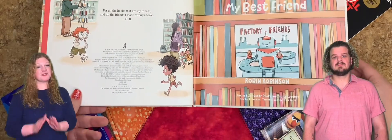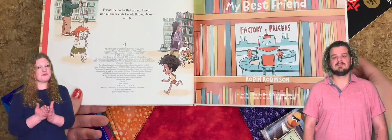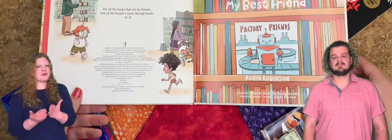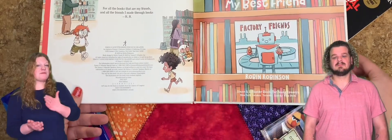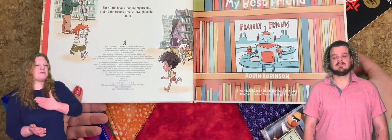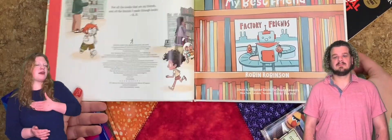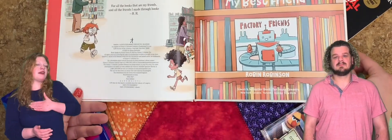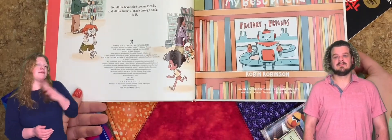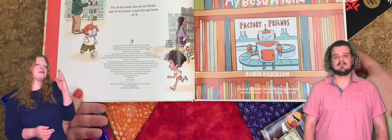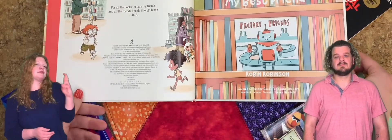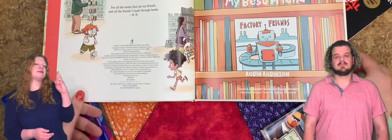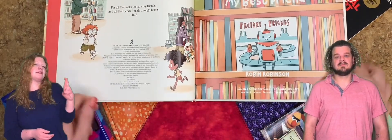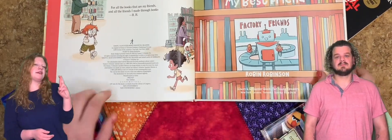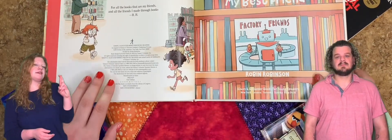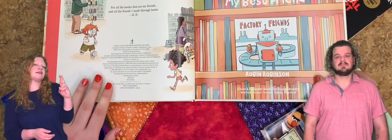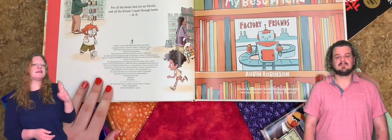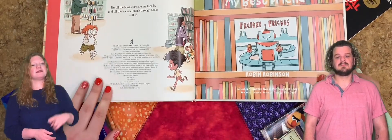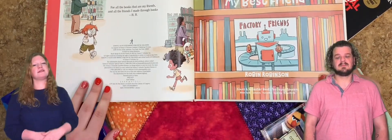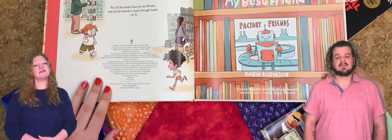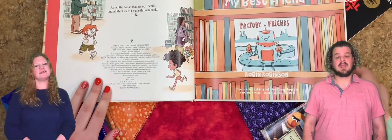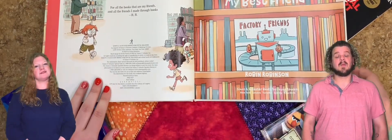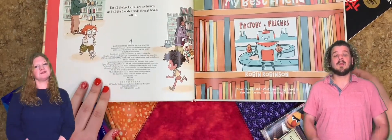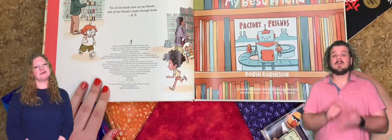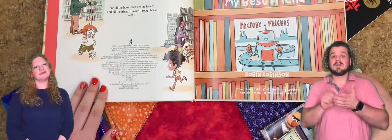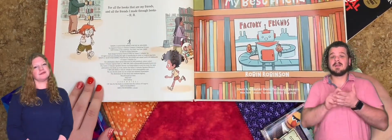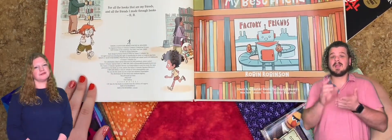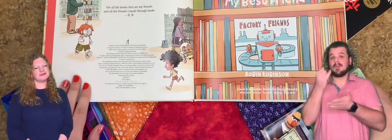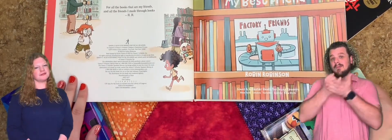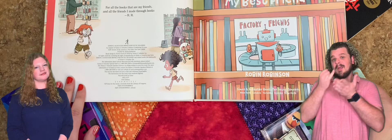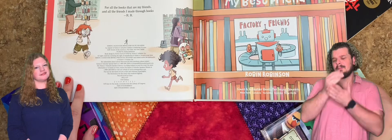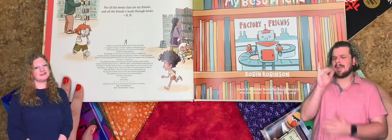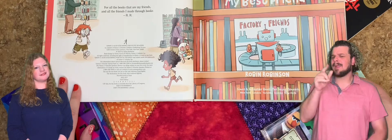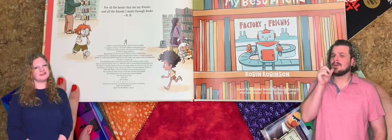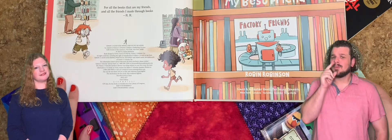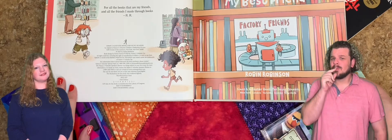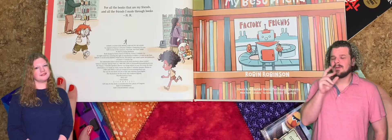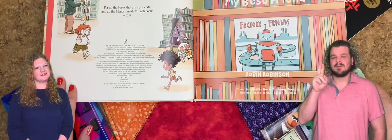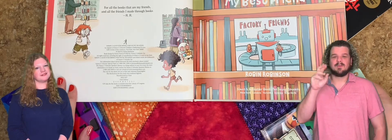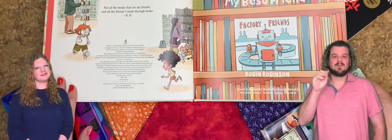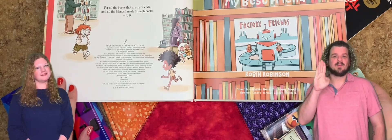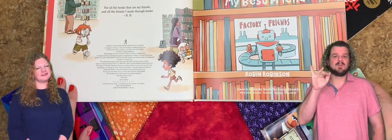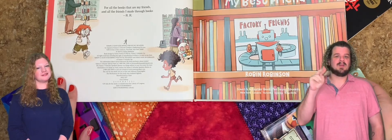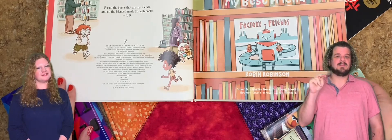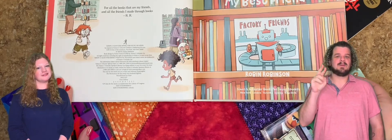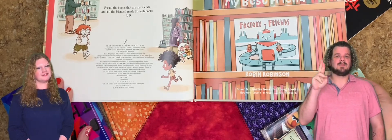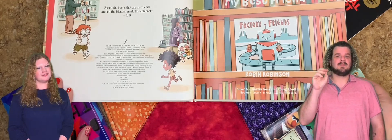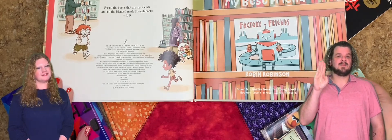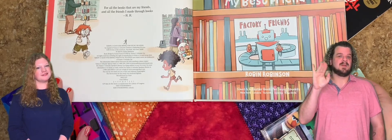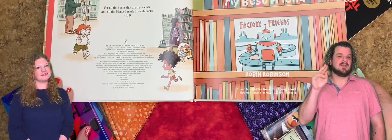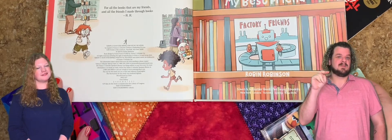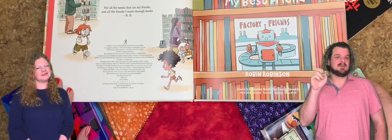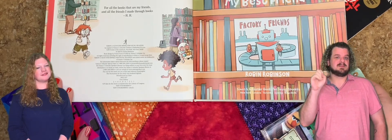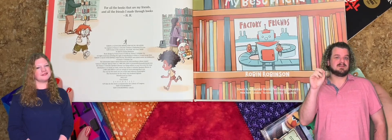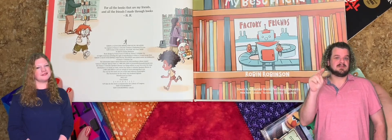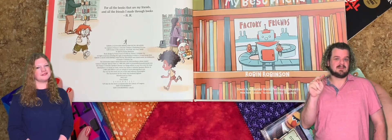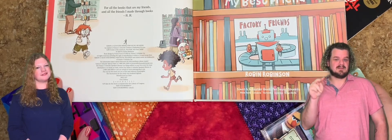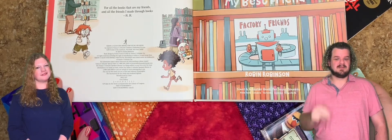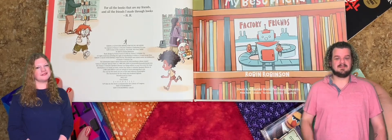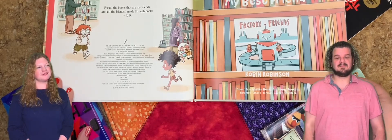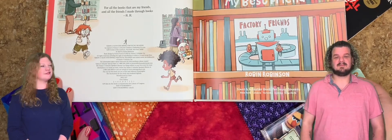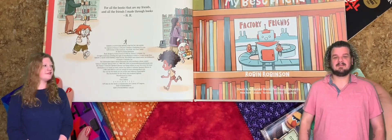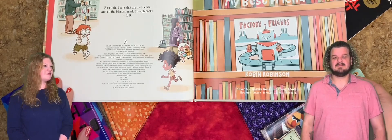This book is My Best Friend, written and illustrated by Robin Robinson.